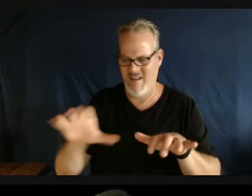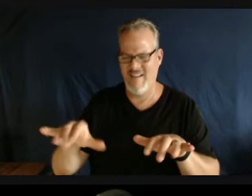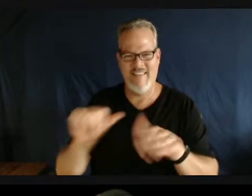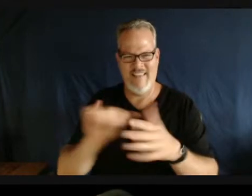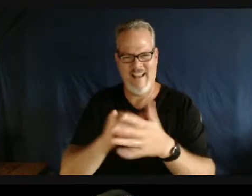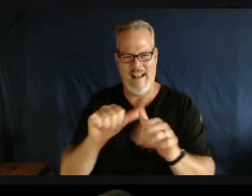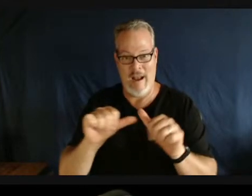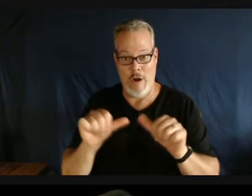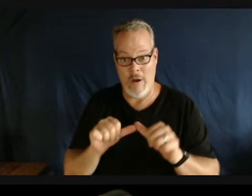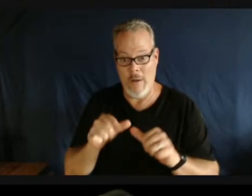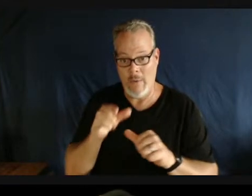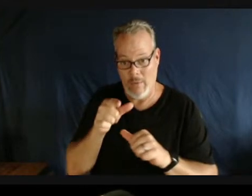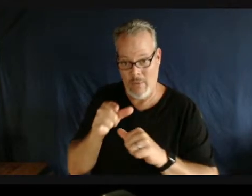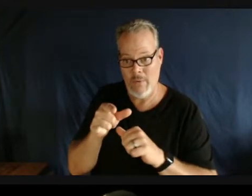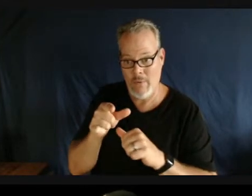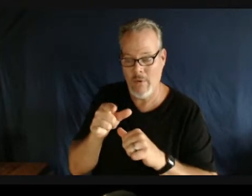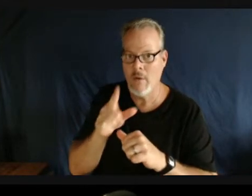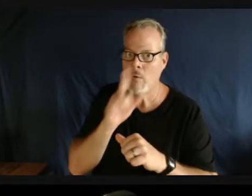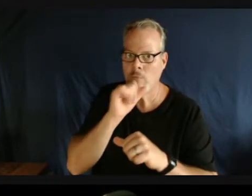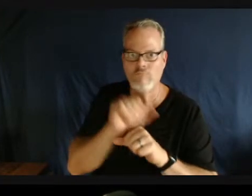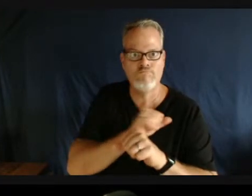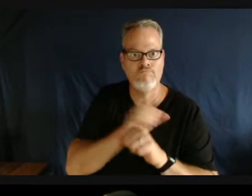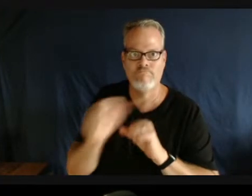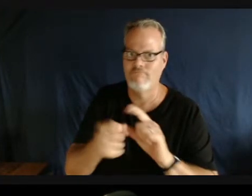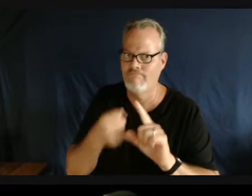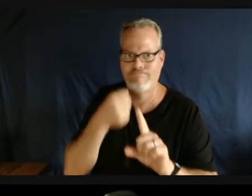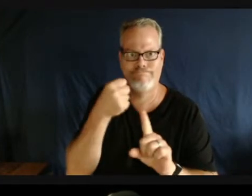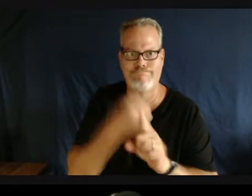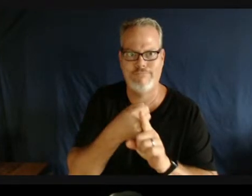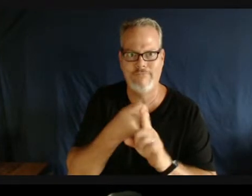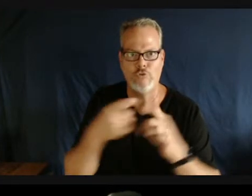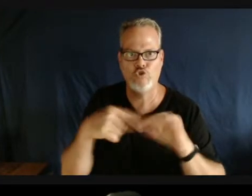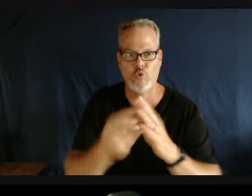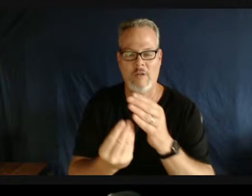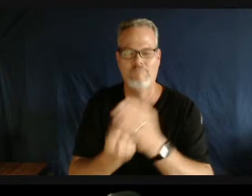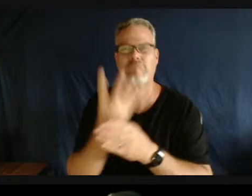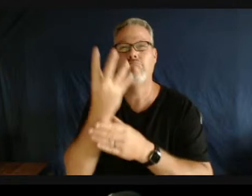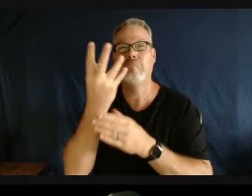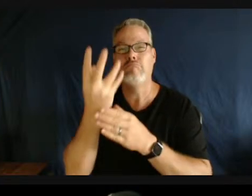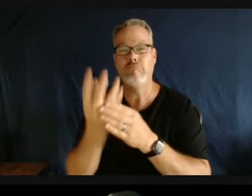was impact during that high fountain phase on Tuesday.